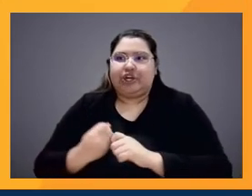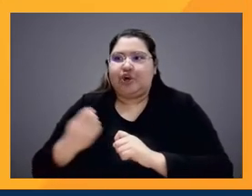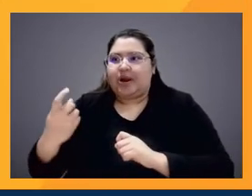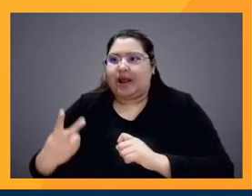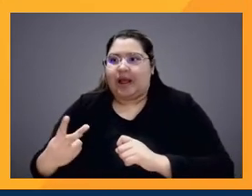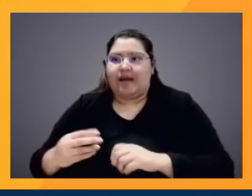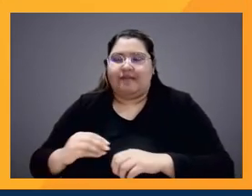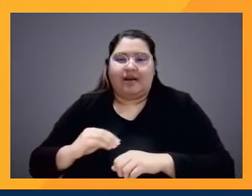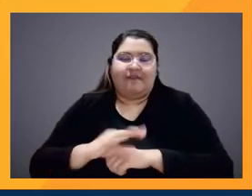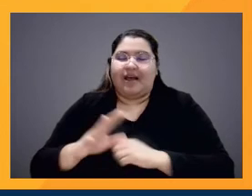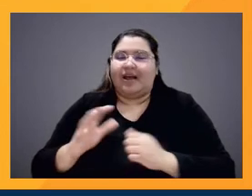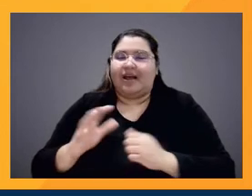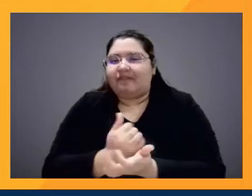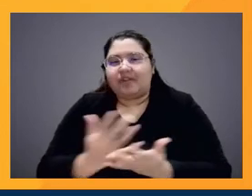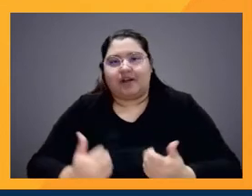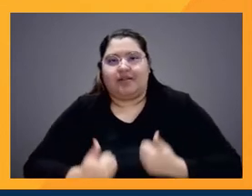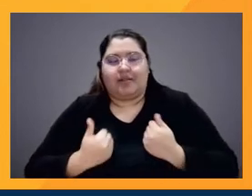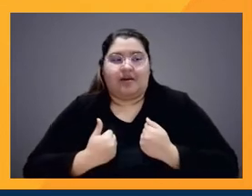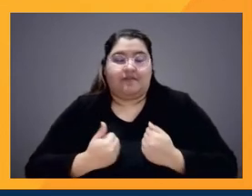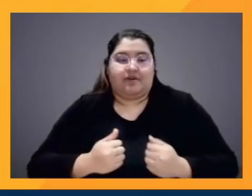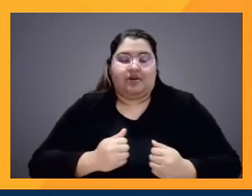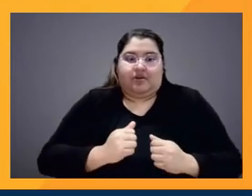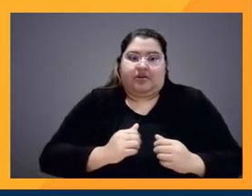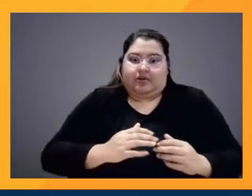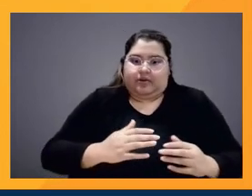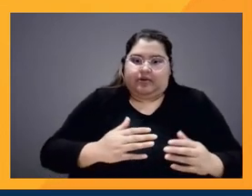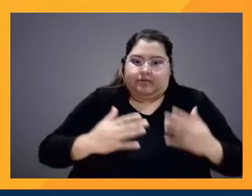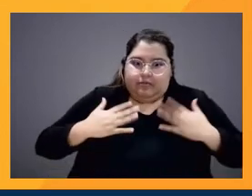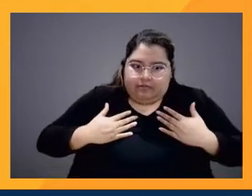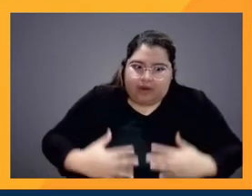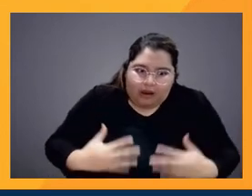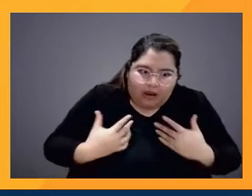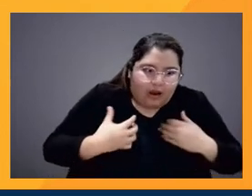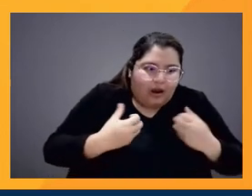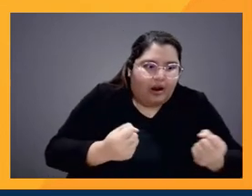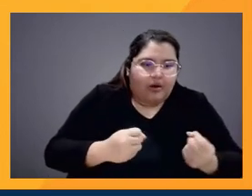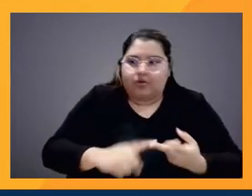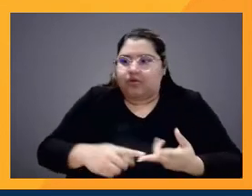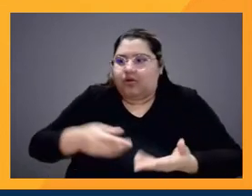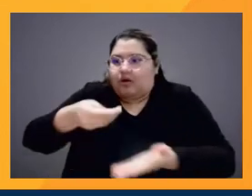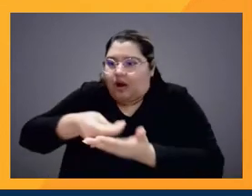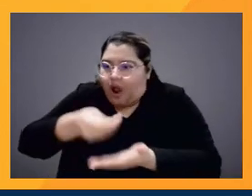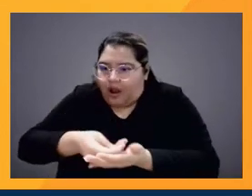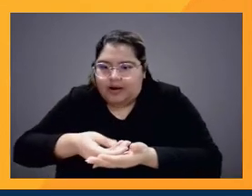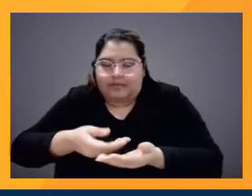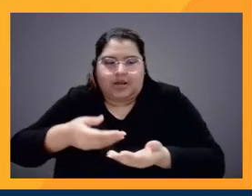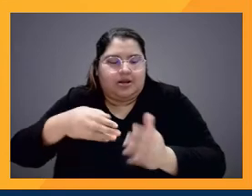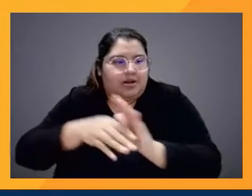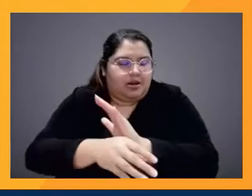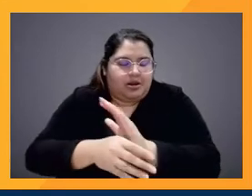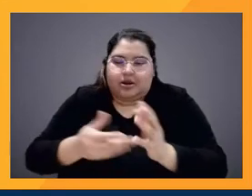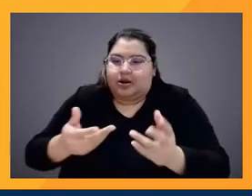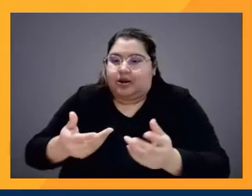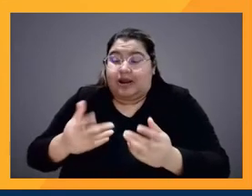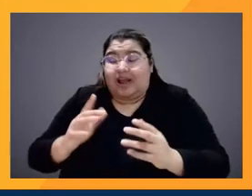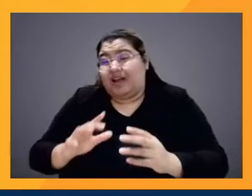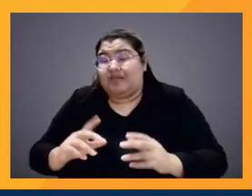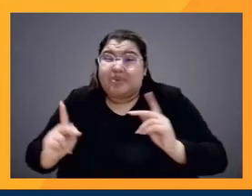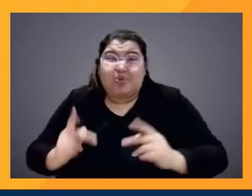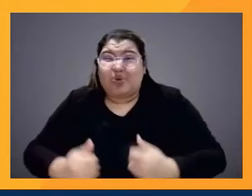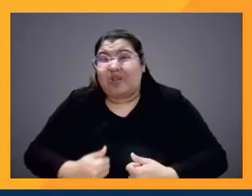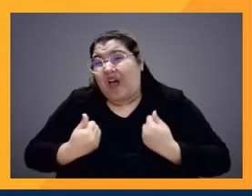is now a program called the Emergency Broadband Benefit. That was something that was enacted late last year. We